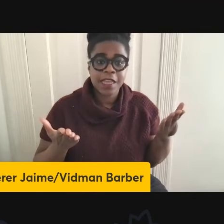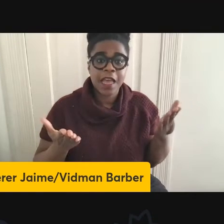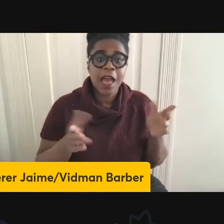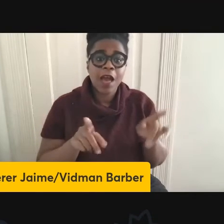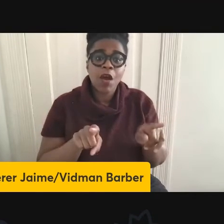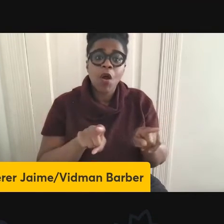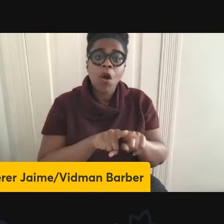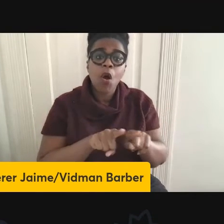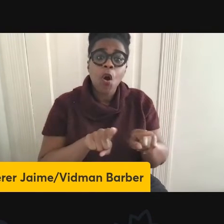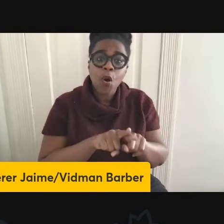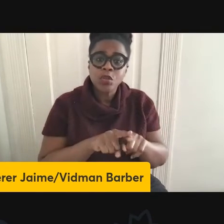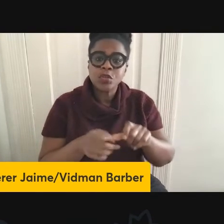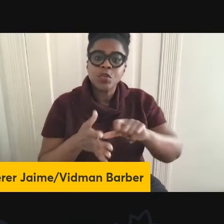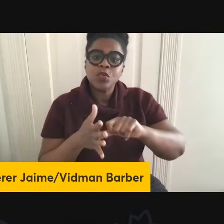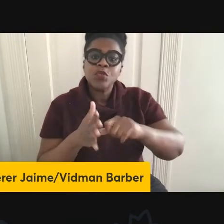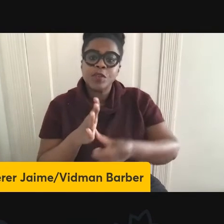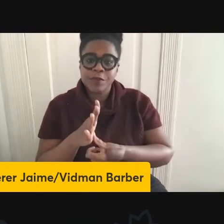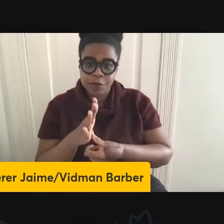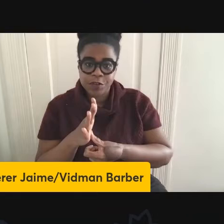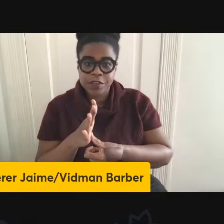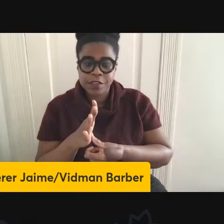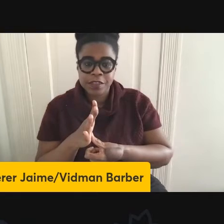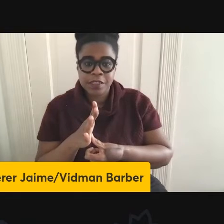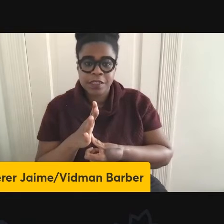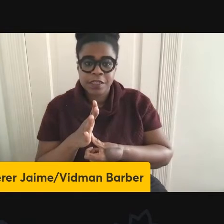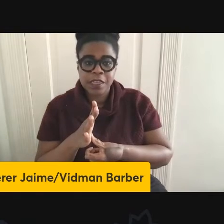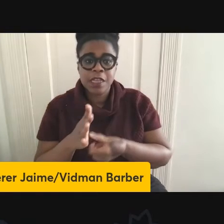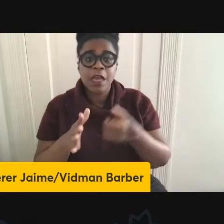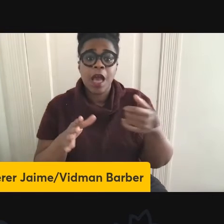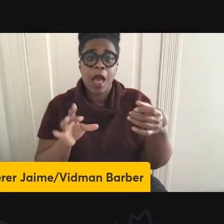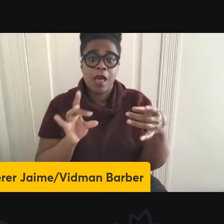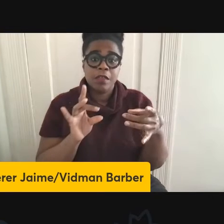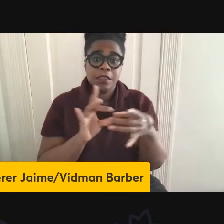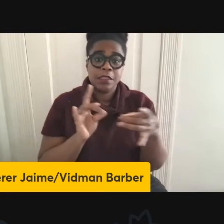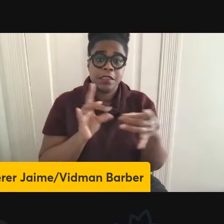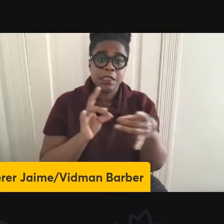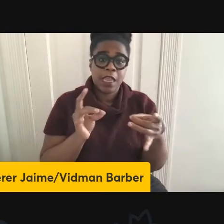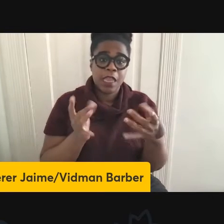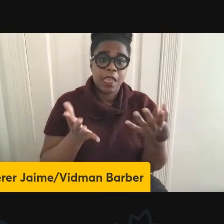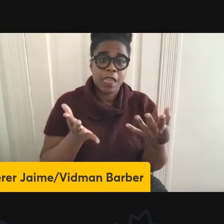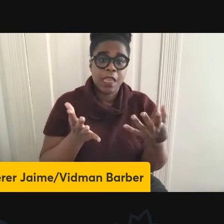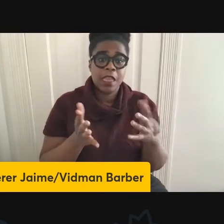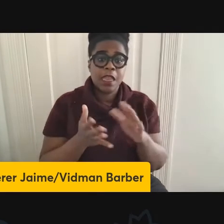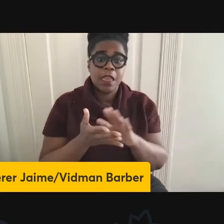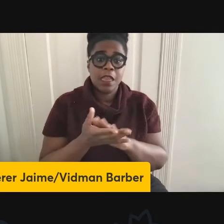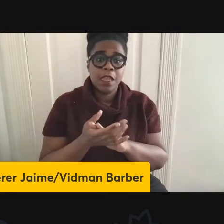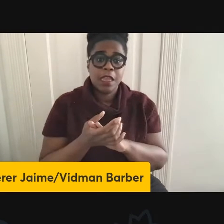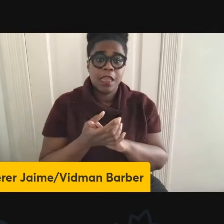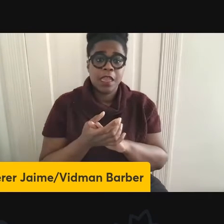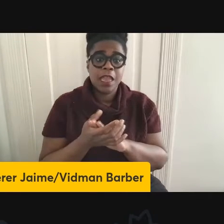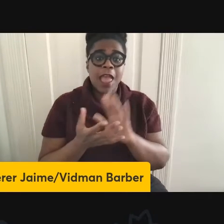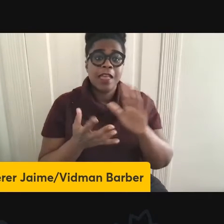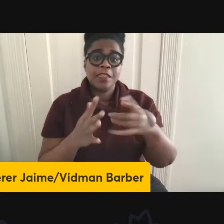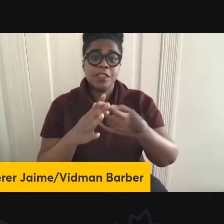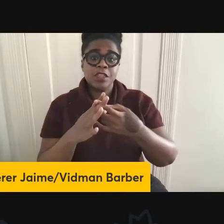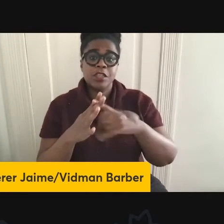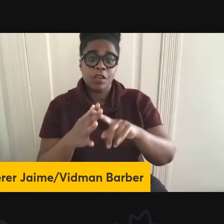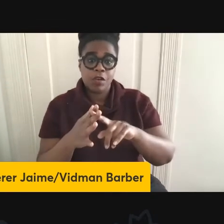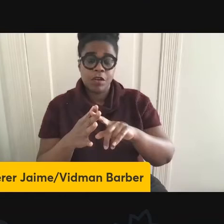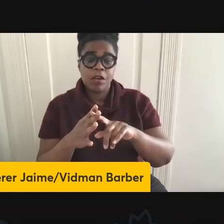also reinforce. So, what I'll say is, just as a preliminary